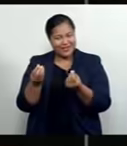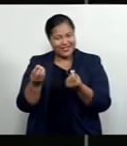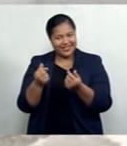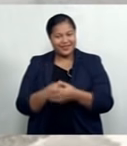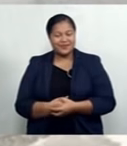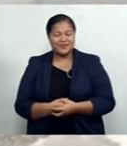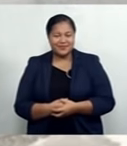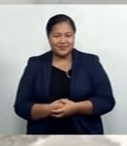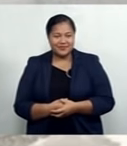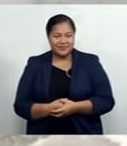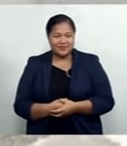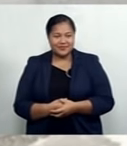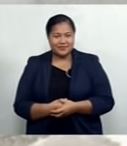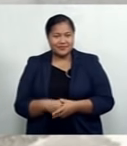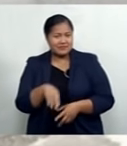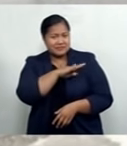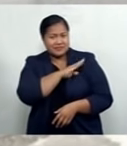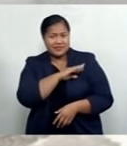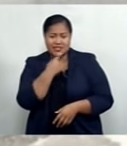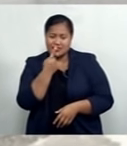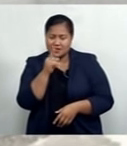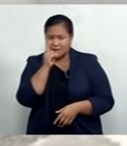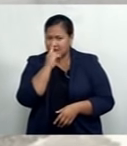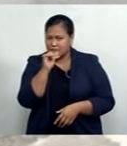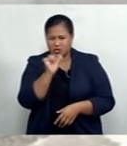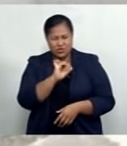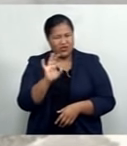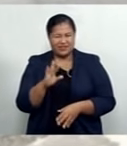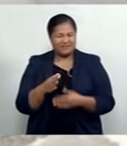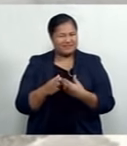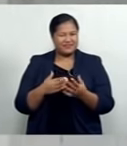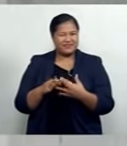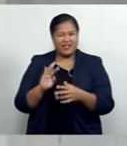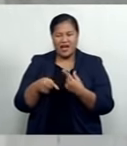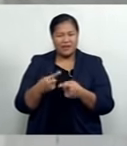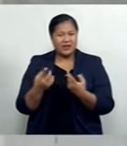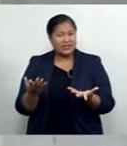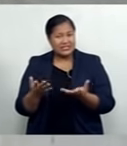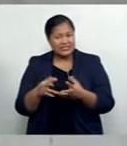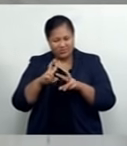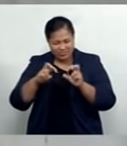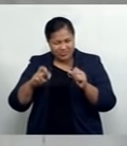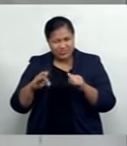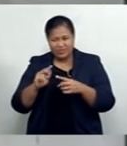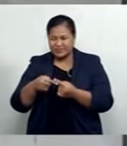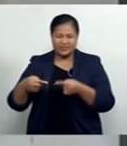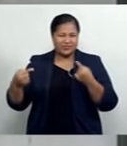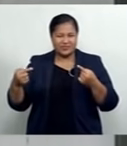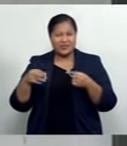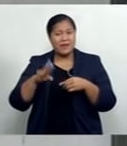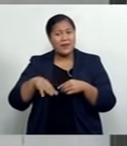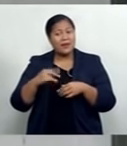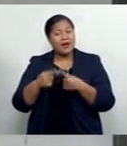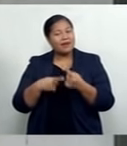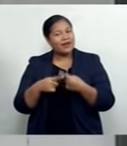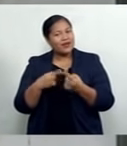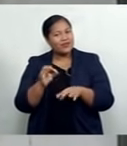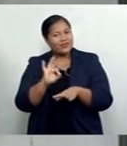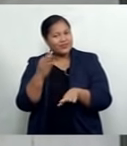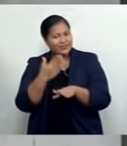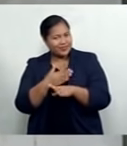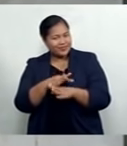reports. The Prime Minister says people should not be bothered by the constant scrutiny of the opposition about the unemployment